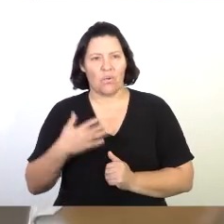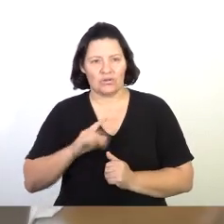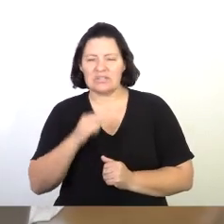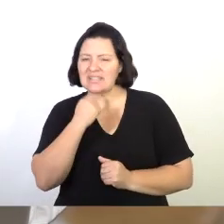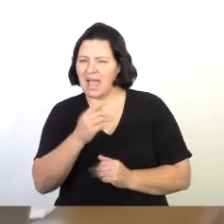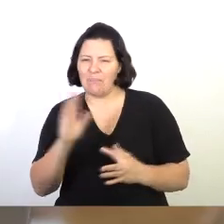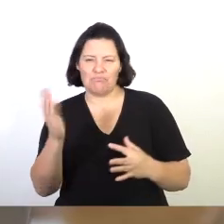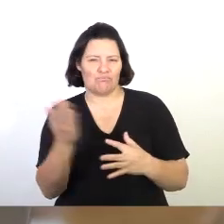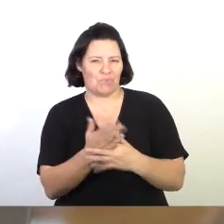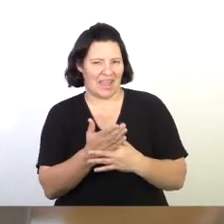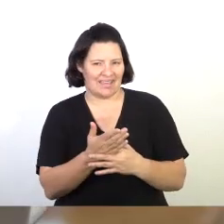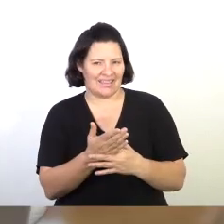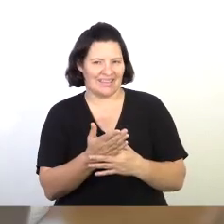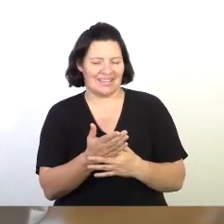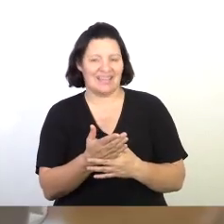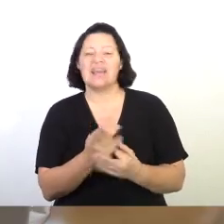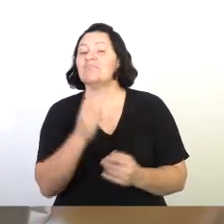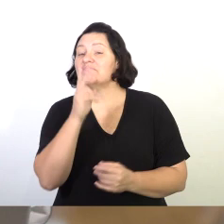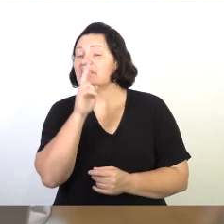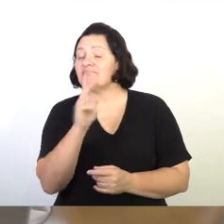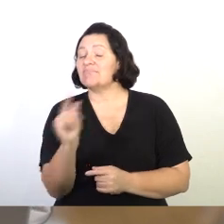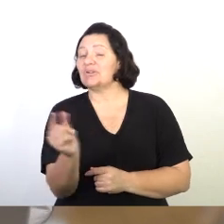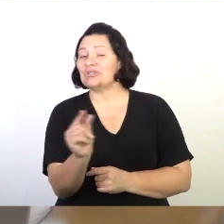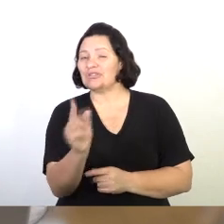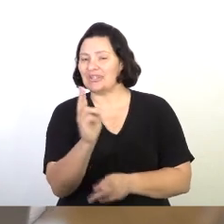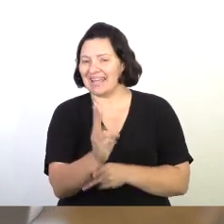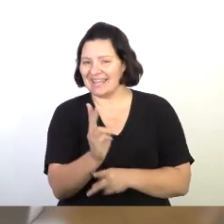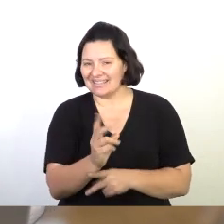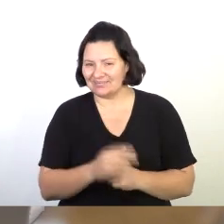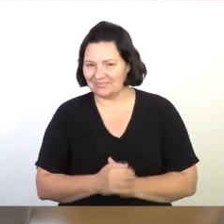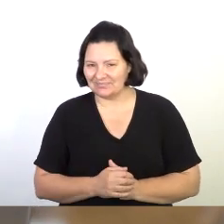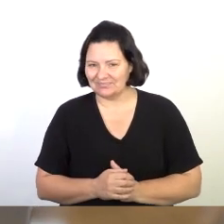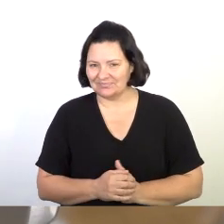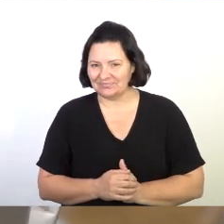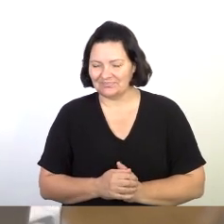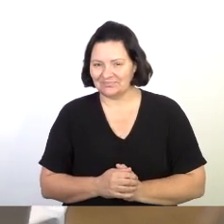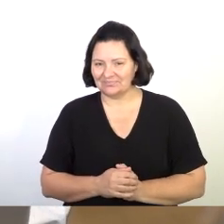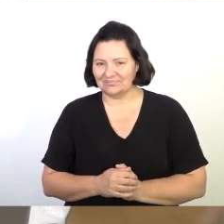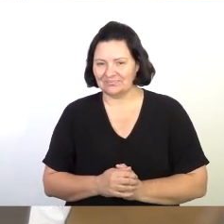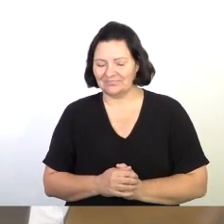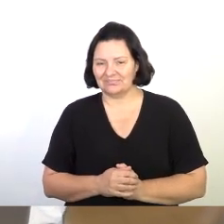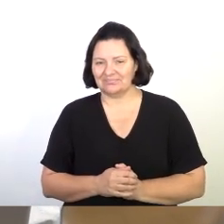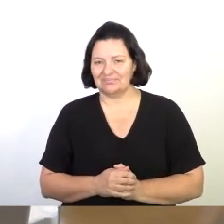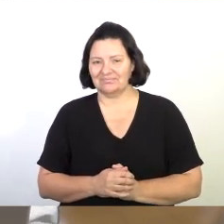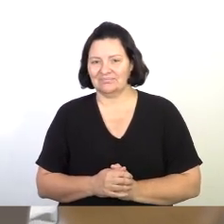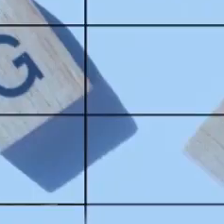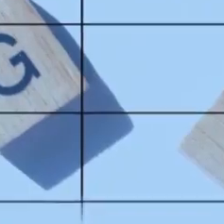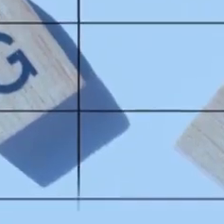I want to say let's go for a break and we will see one another after that.